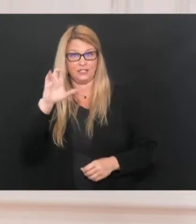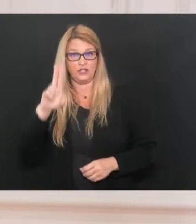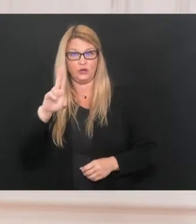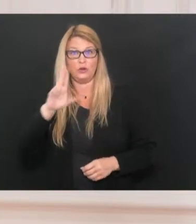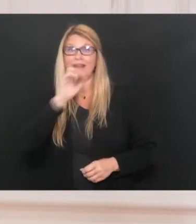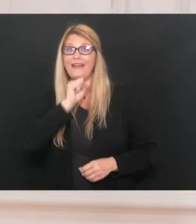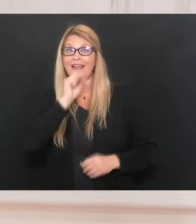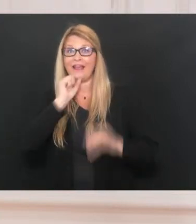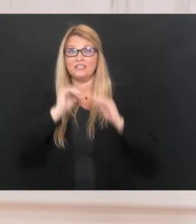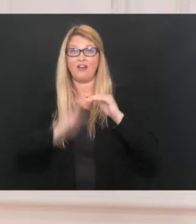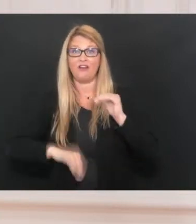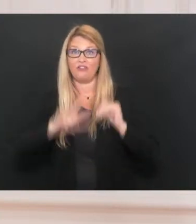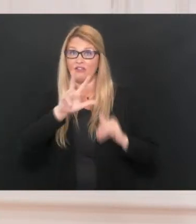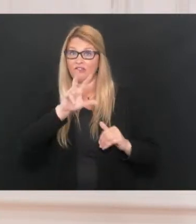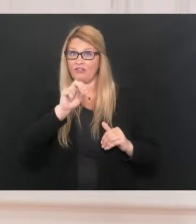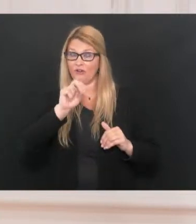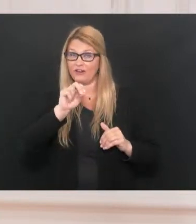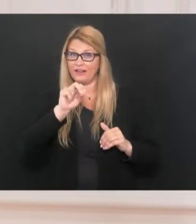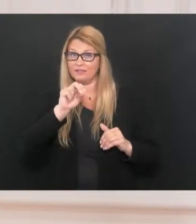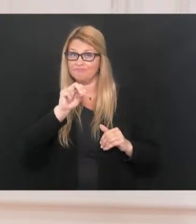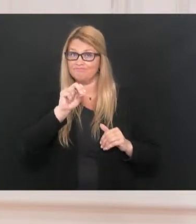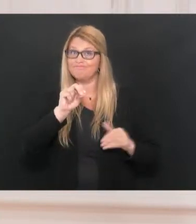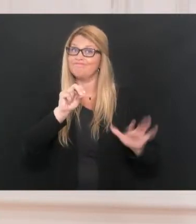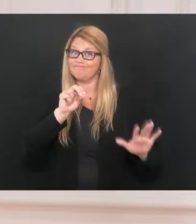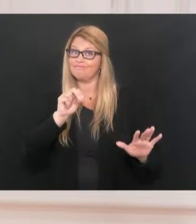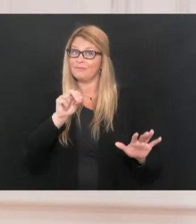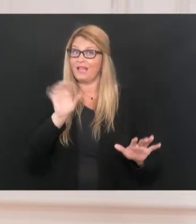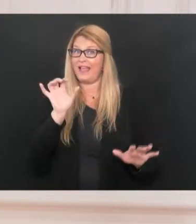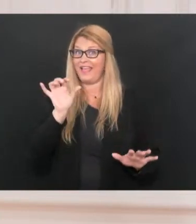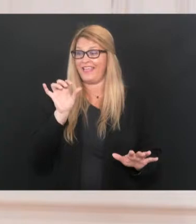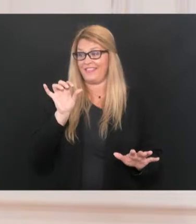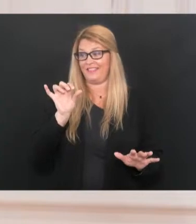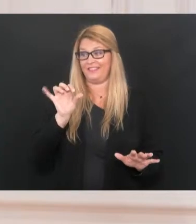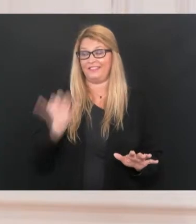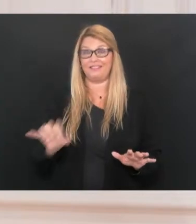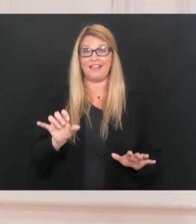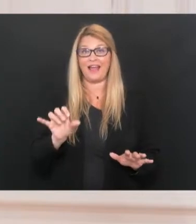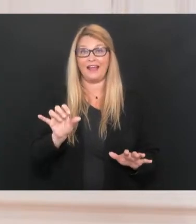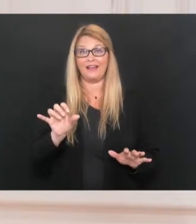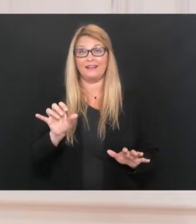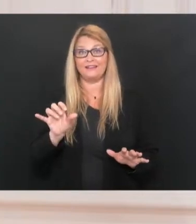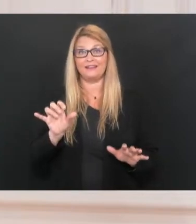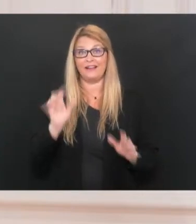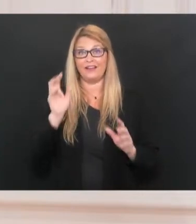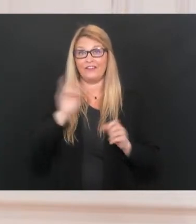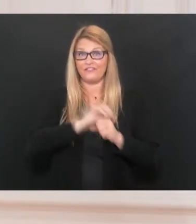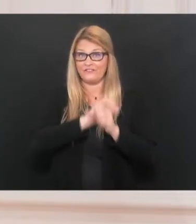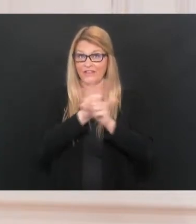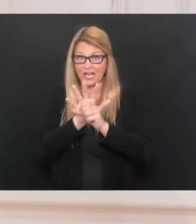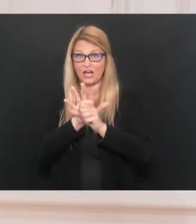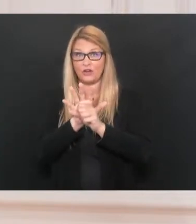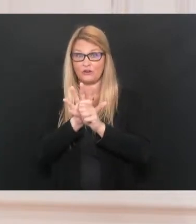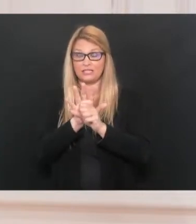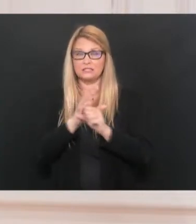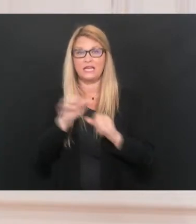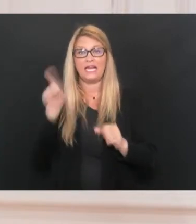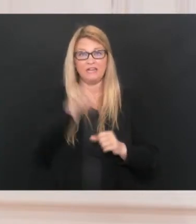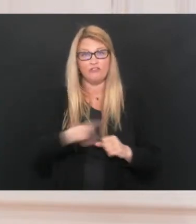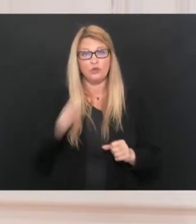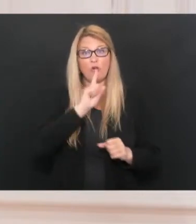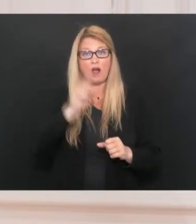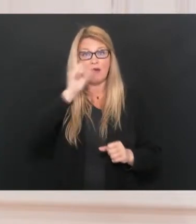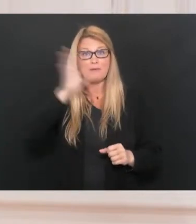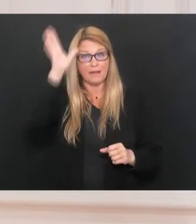old. So this is a disease, and I want the parents out there to listen to this very carefully. This is